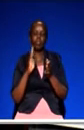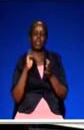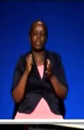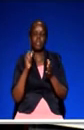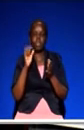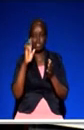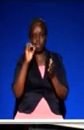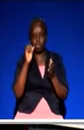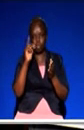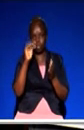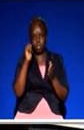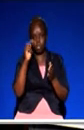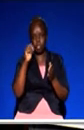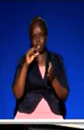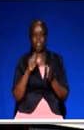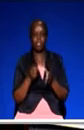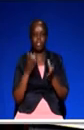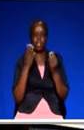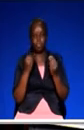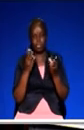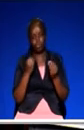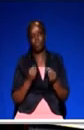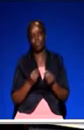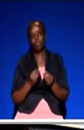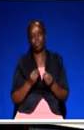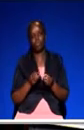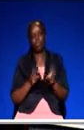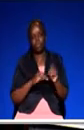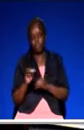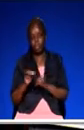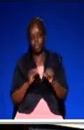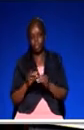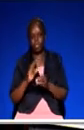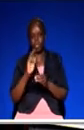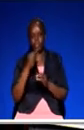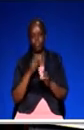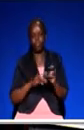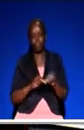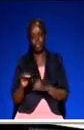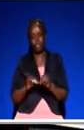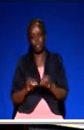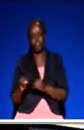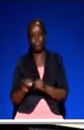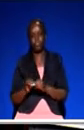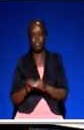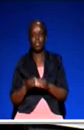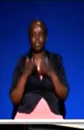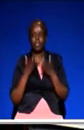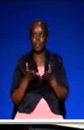the single stroke method, and we also talked about the double stroke method. Now,